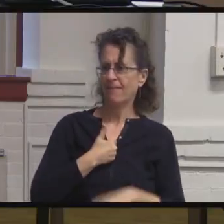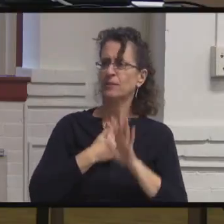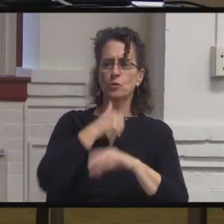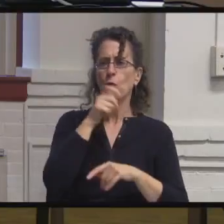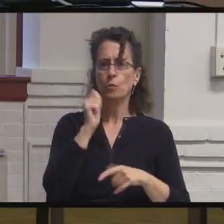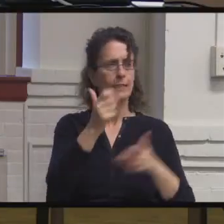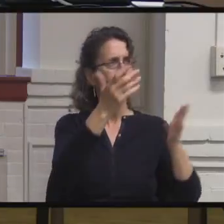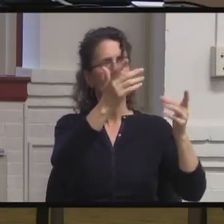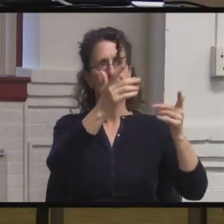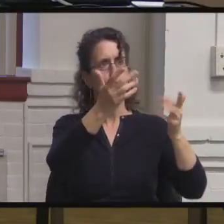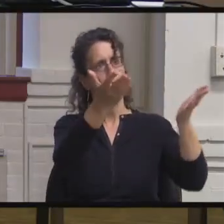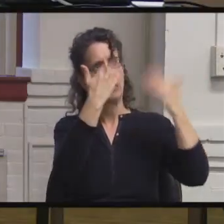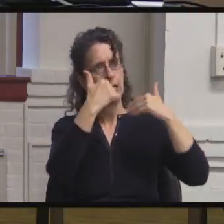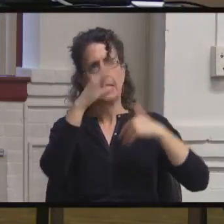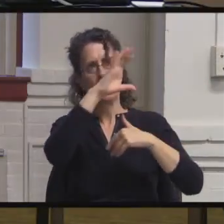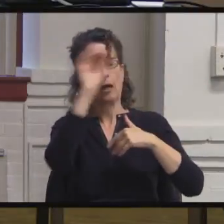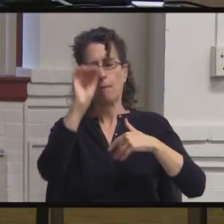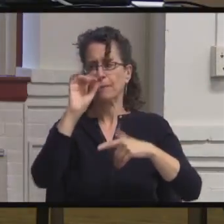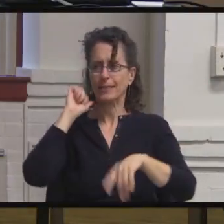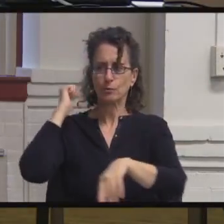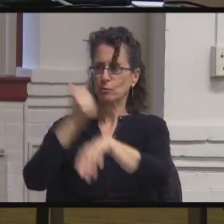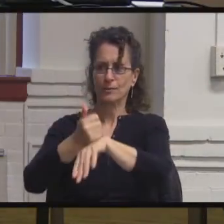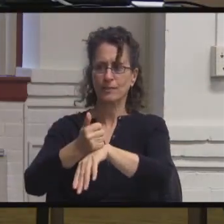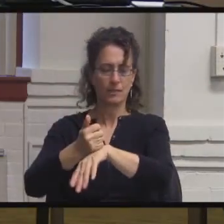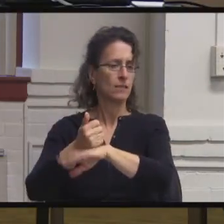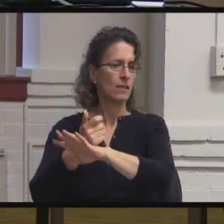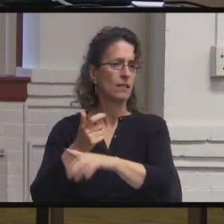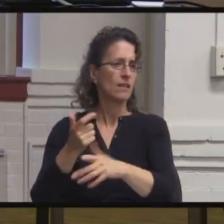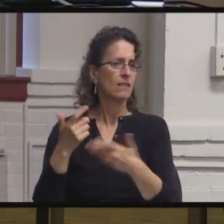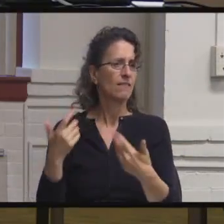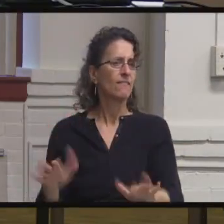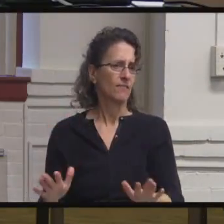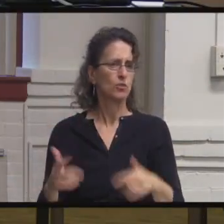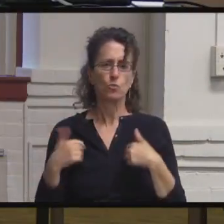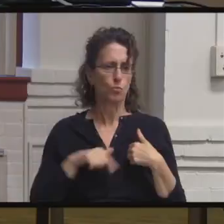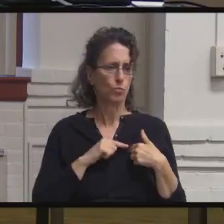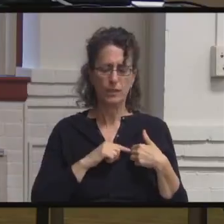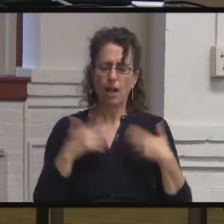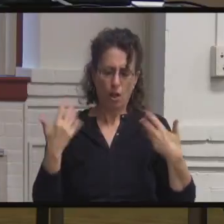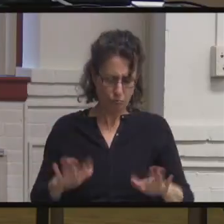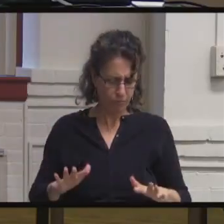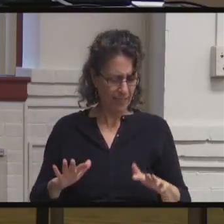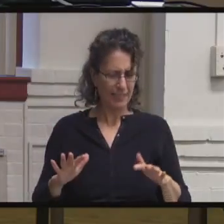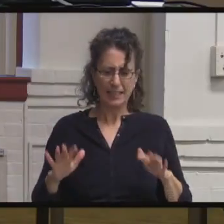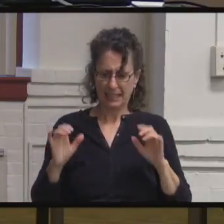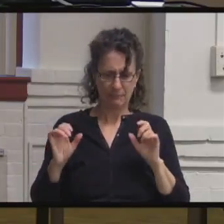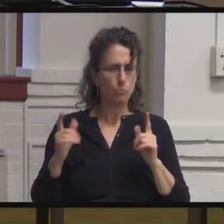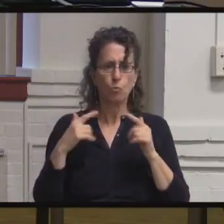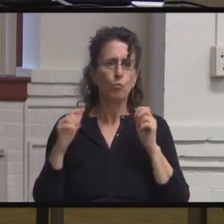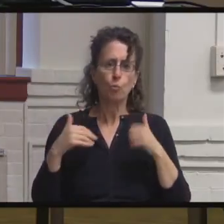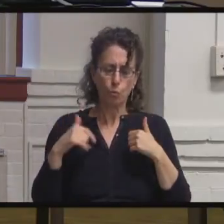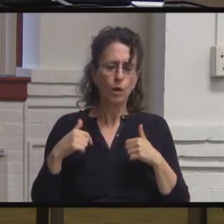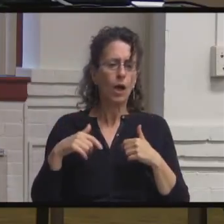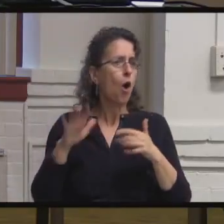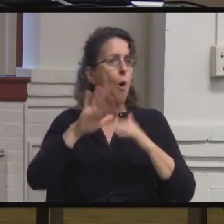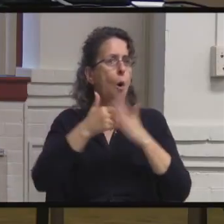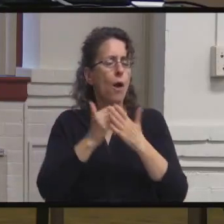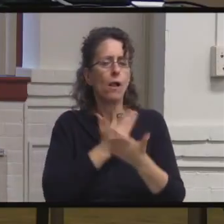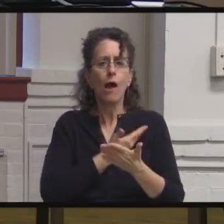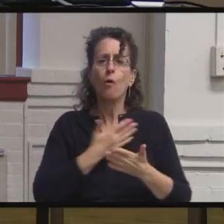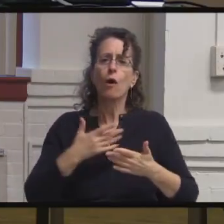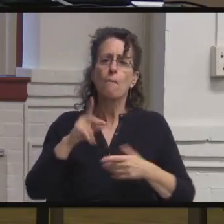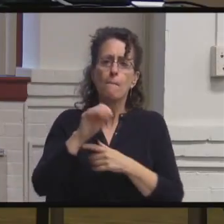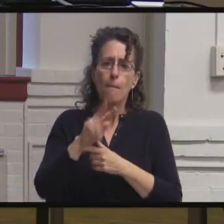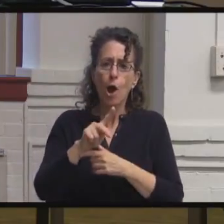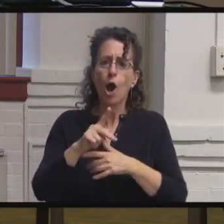overhead expenses of going out and having to hire a contractor to install this, because we can, you know, we are able to maintain all of our parks and